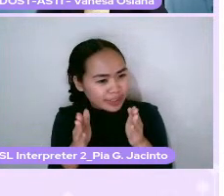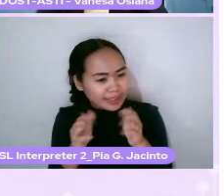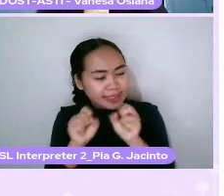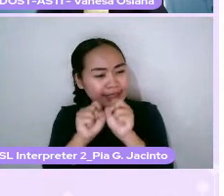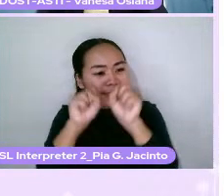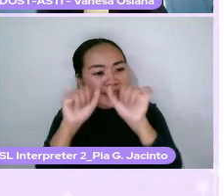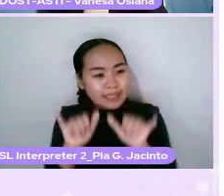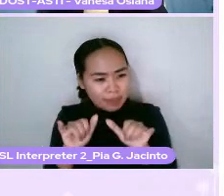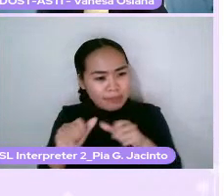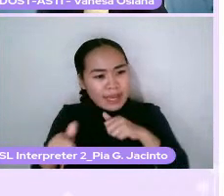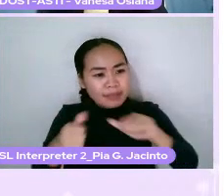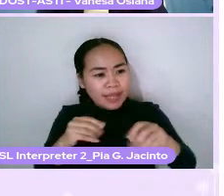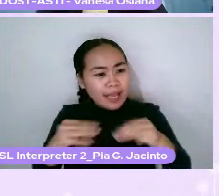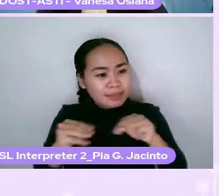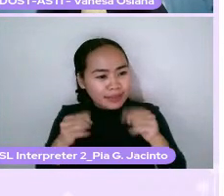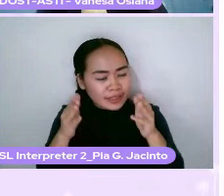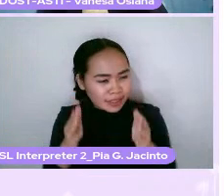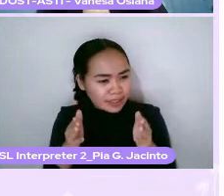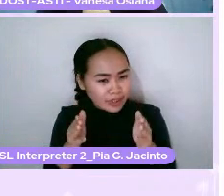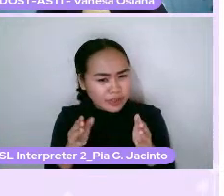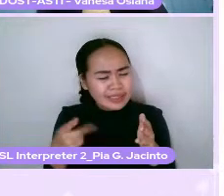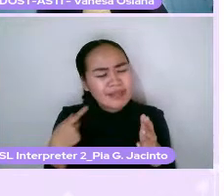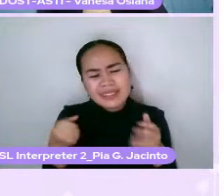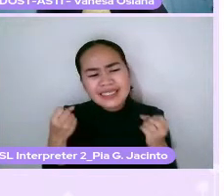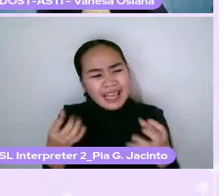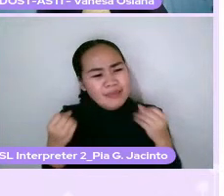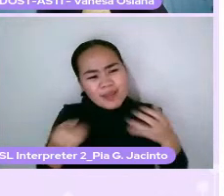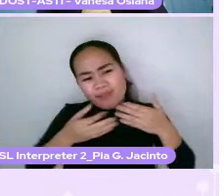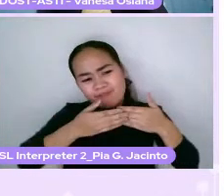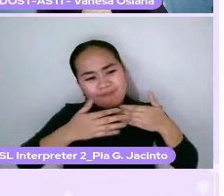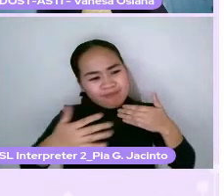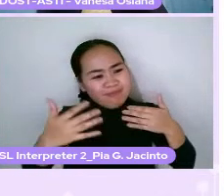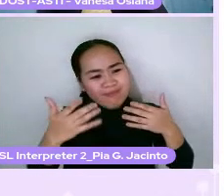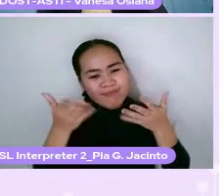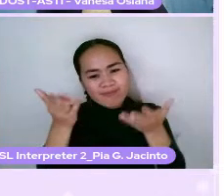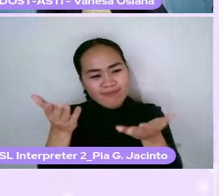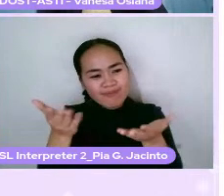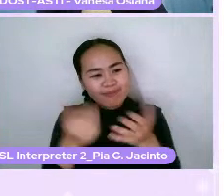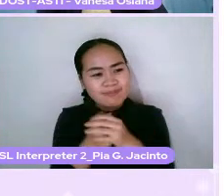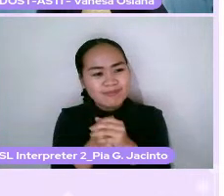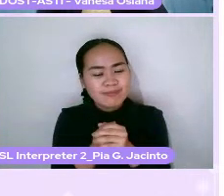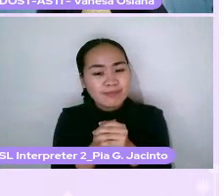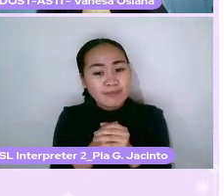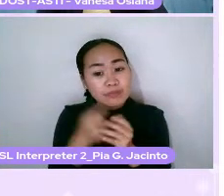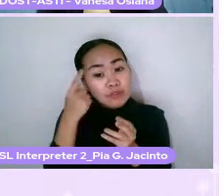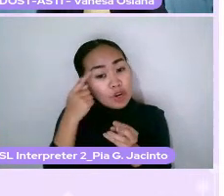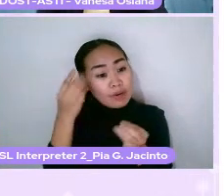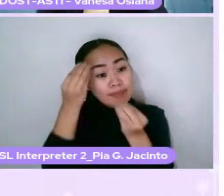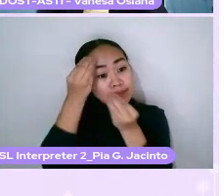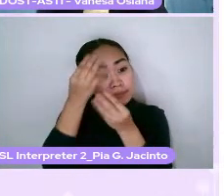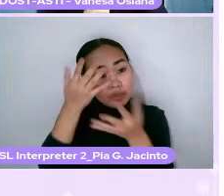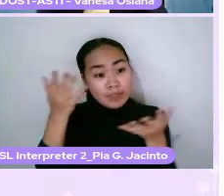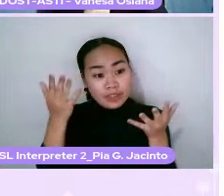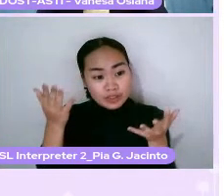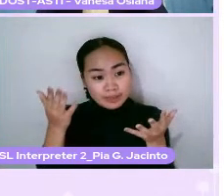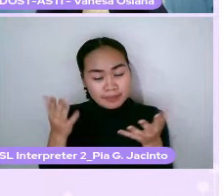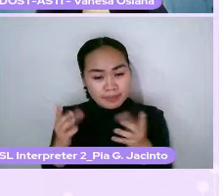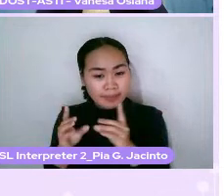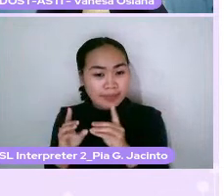AI engineers, and the list could go on. For information, in our division, we